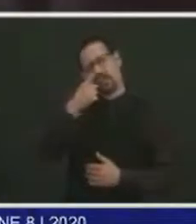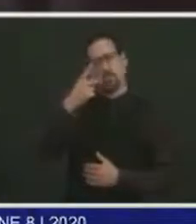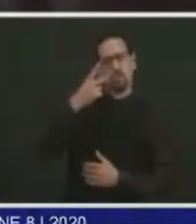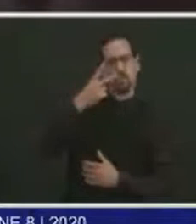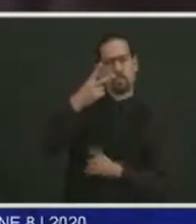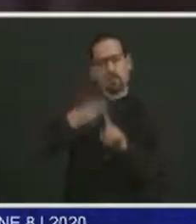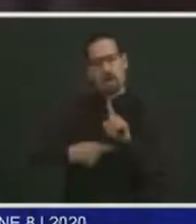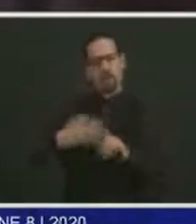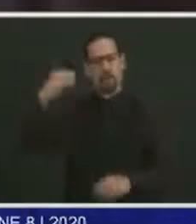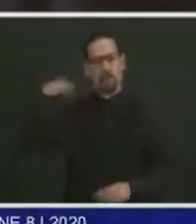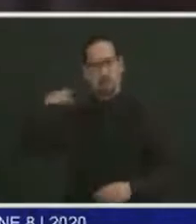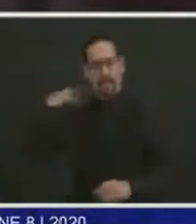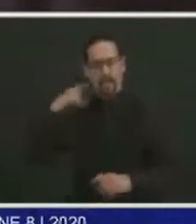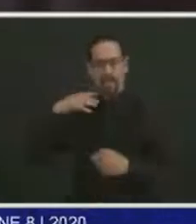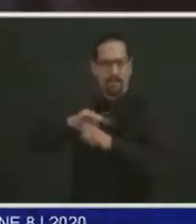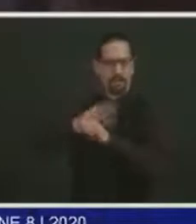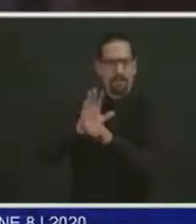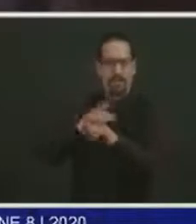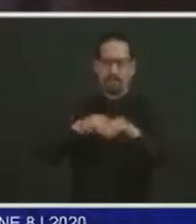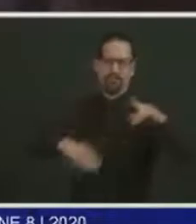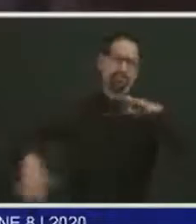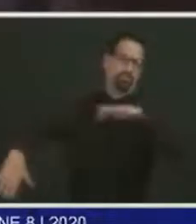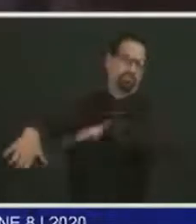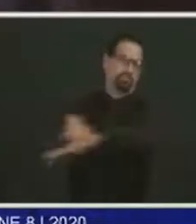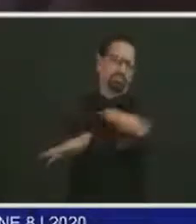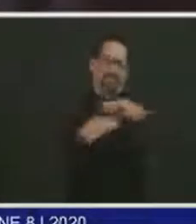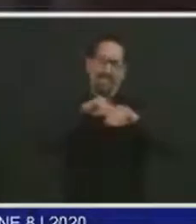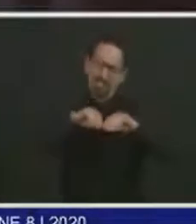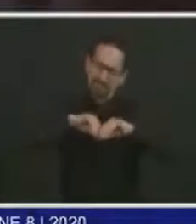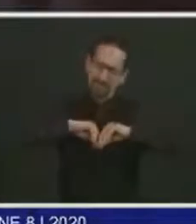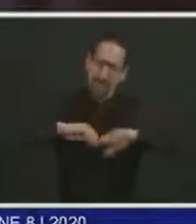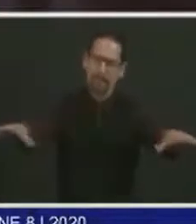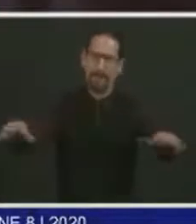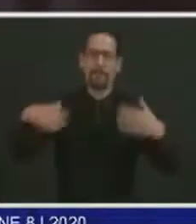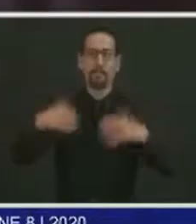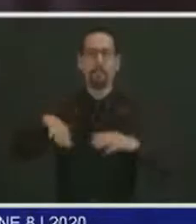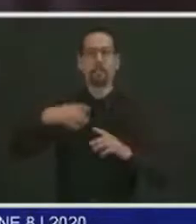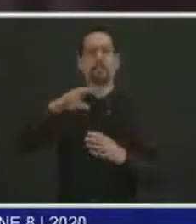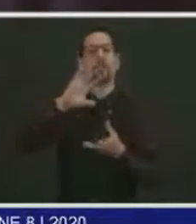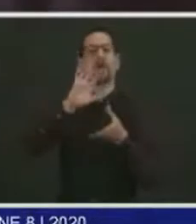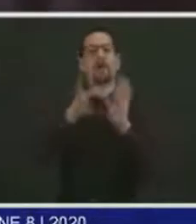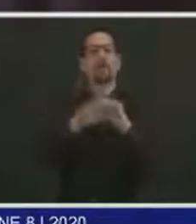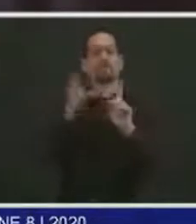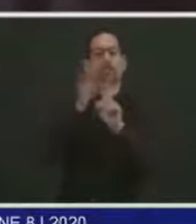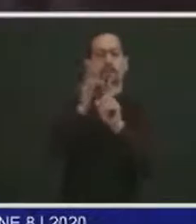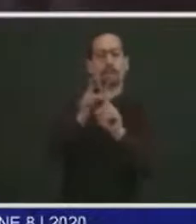crisis, our percent positive rate was well over 20%.